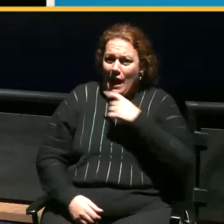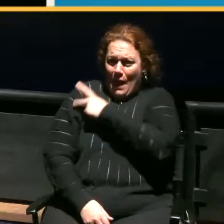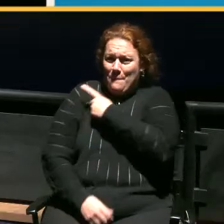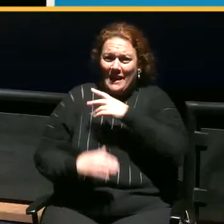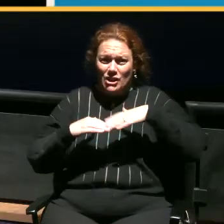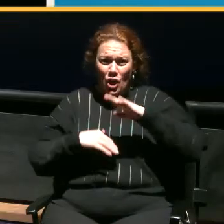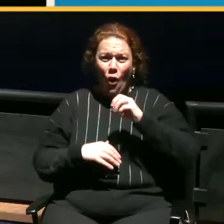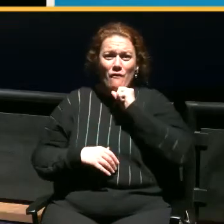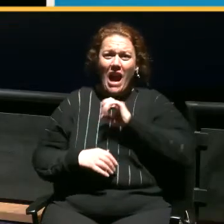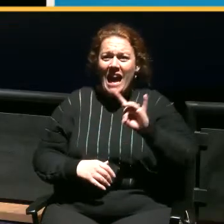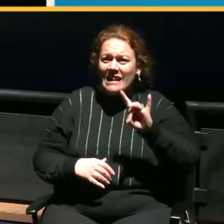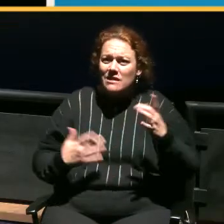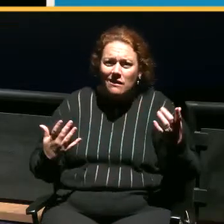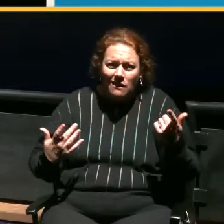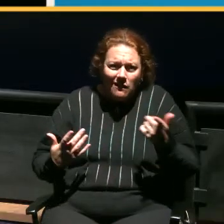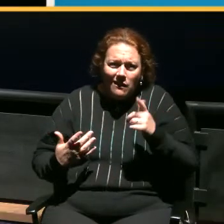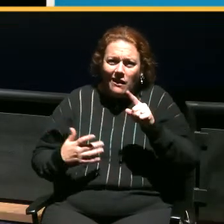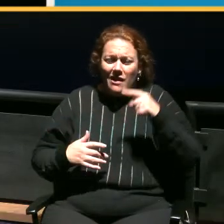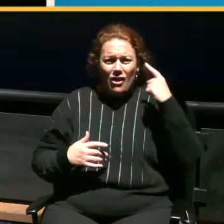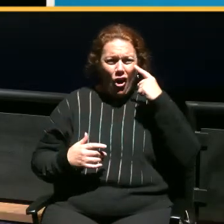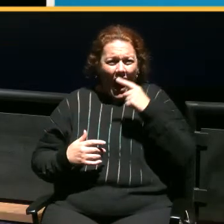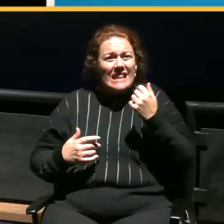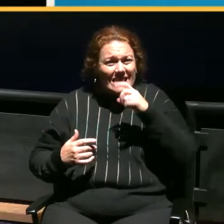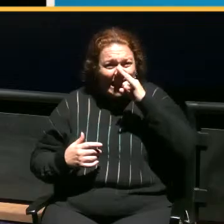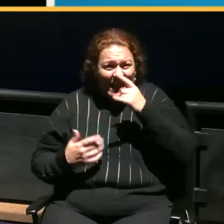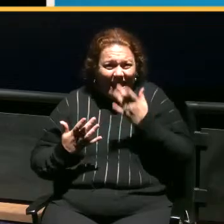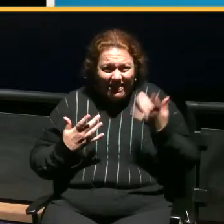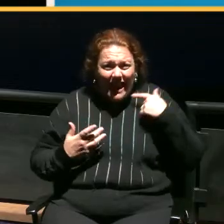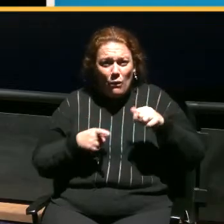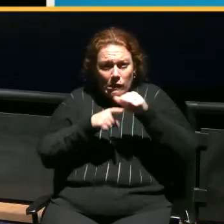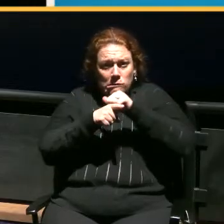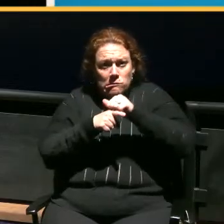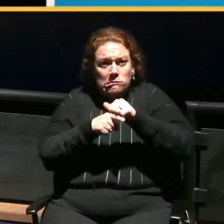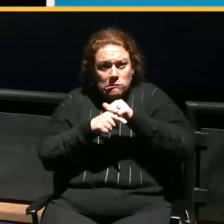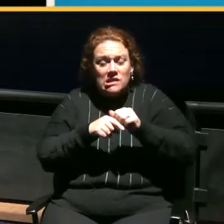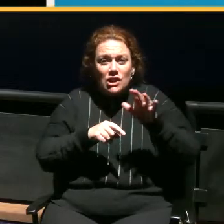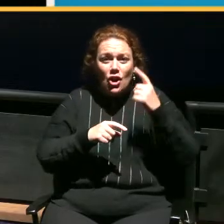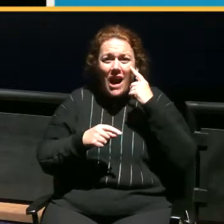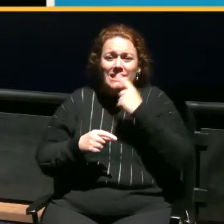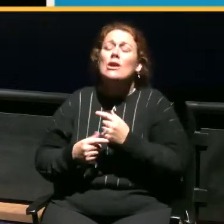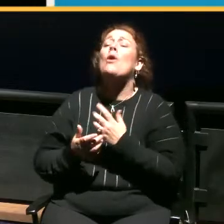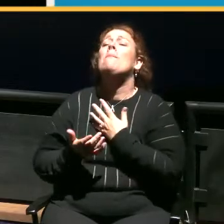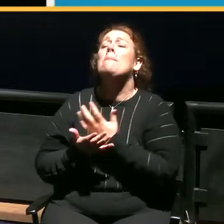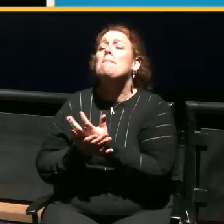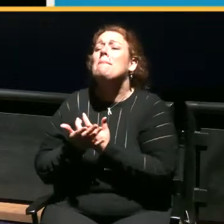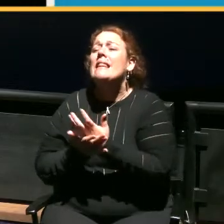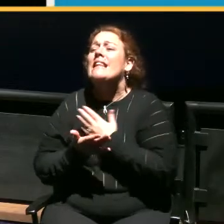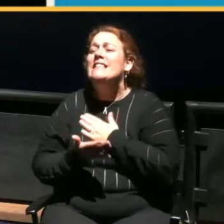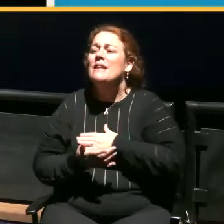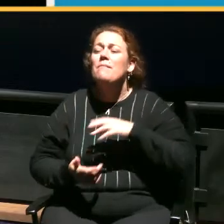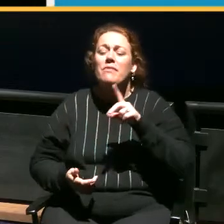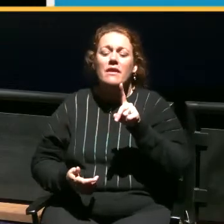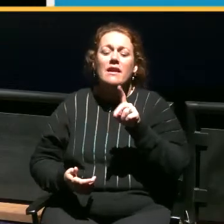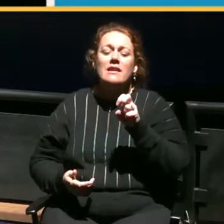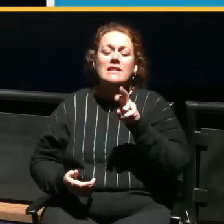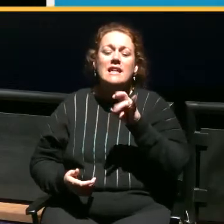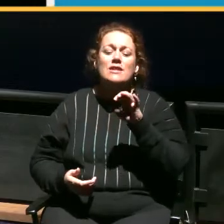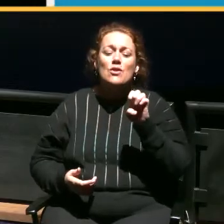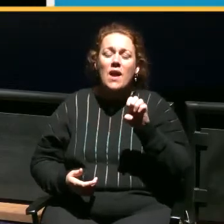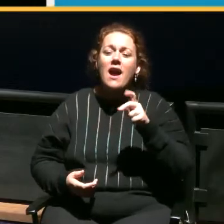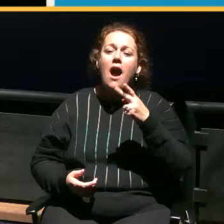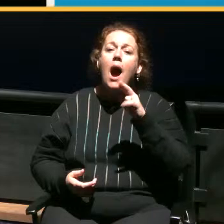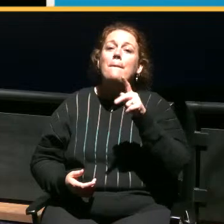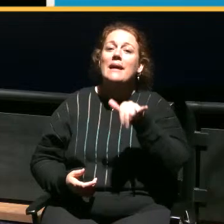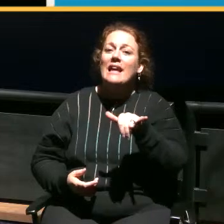over 8 years old, you know, because her eyes are still a form. It's a kid thing. And I was like, "Oh, please, doctor." Her name was Desiree Hopping. I said, "Dr.